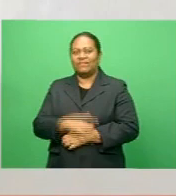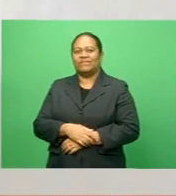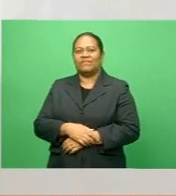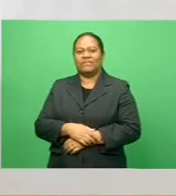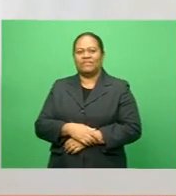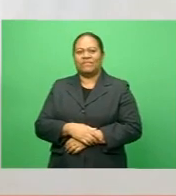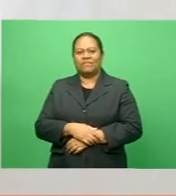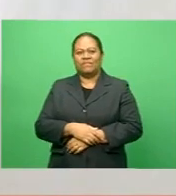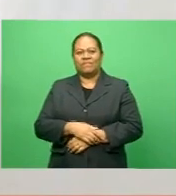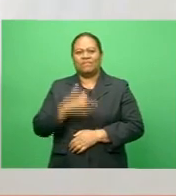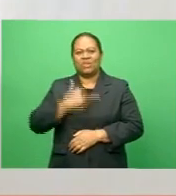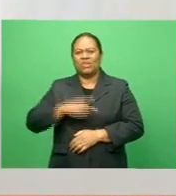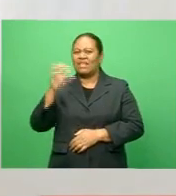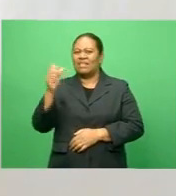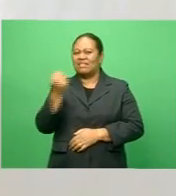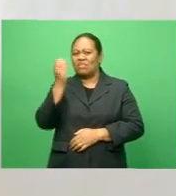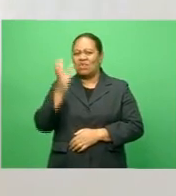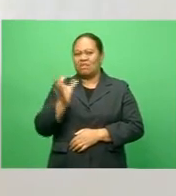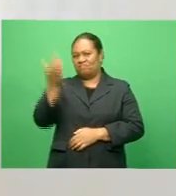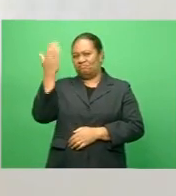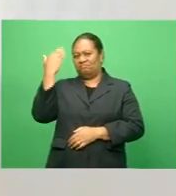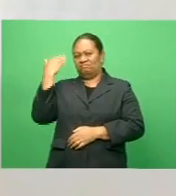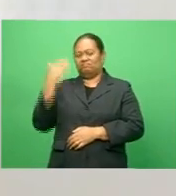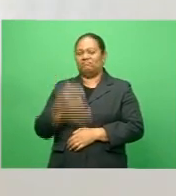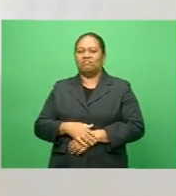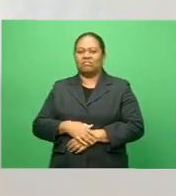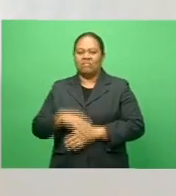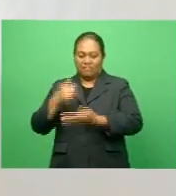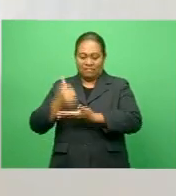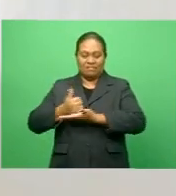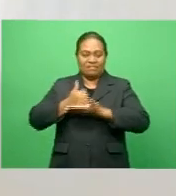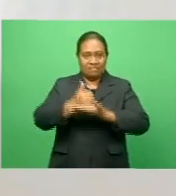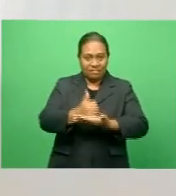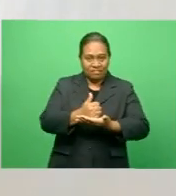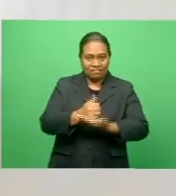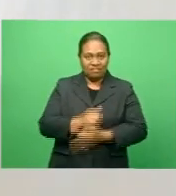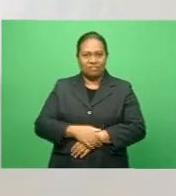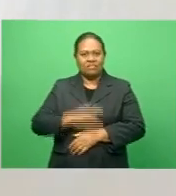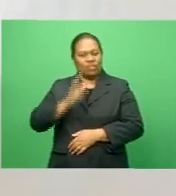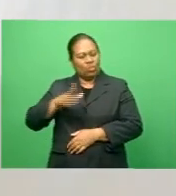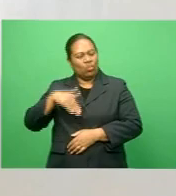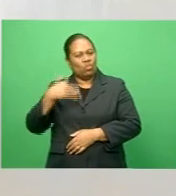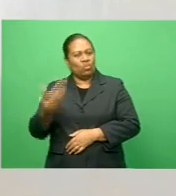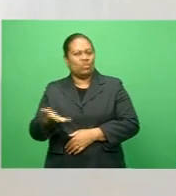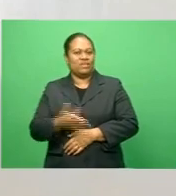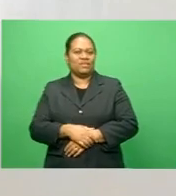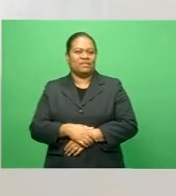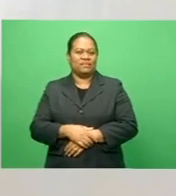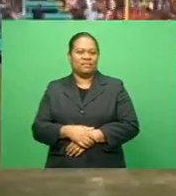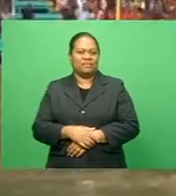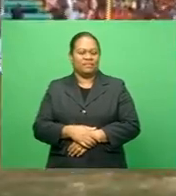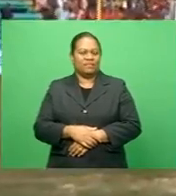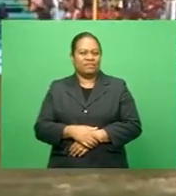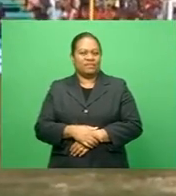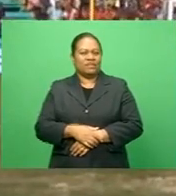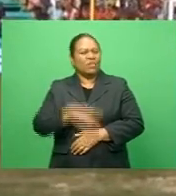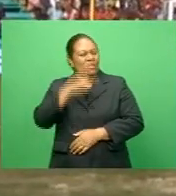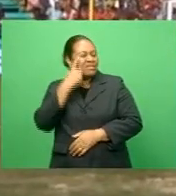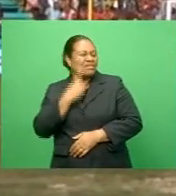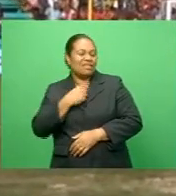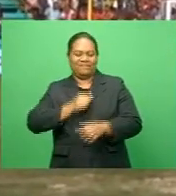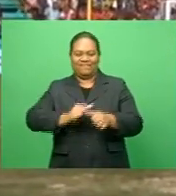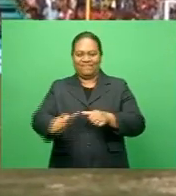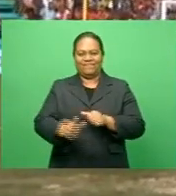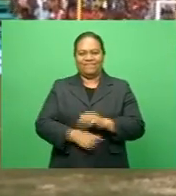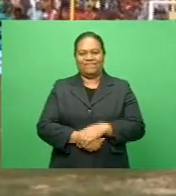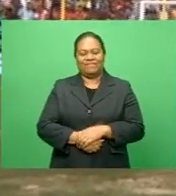a defending champion, plus our fans, as you know, they're in media. But we'll try our best. As